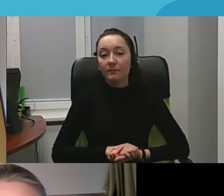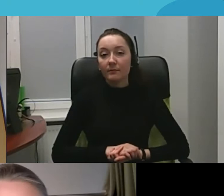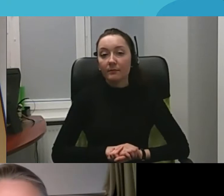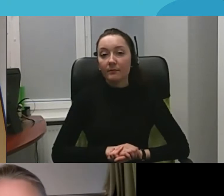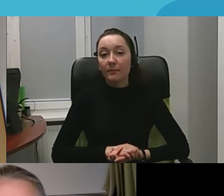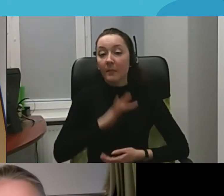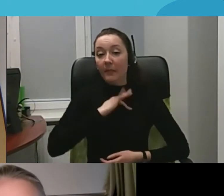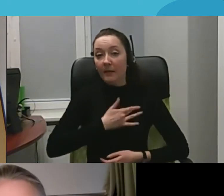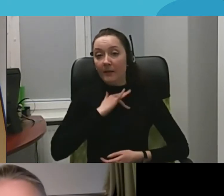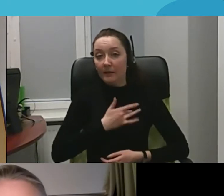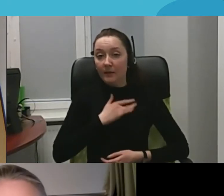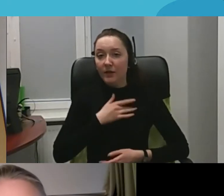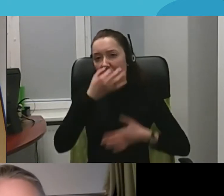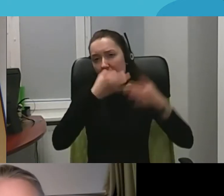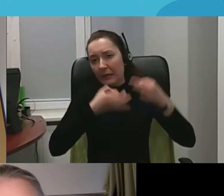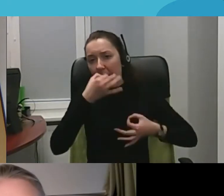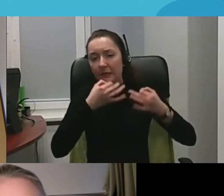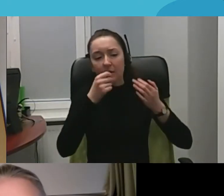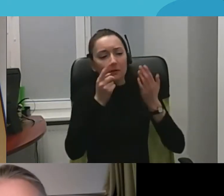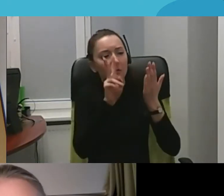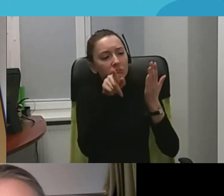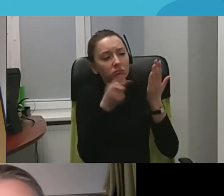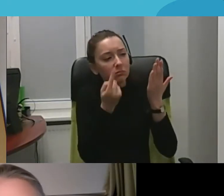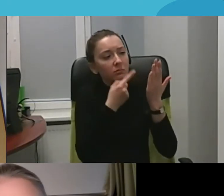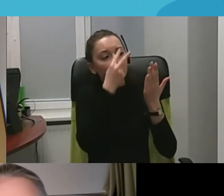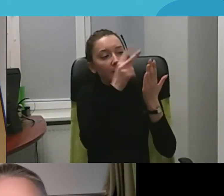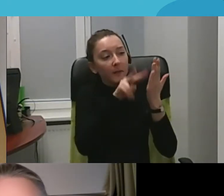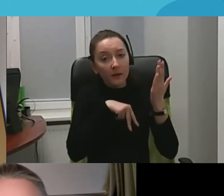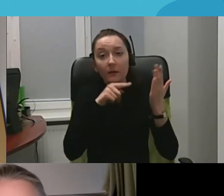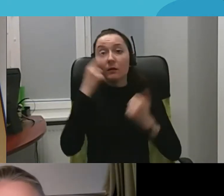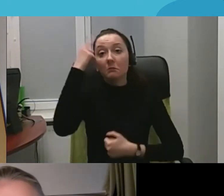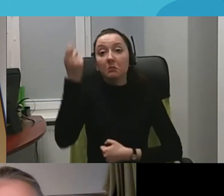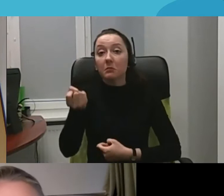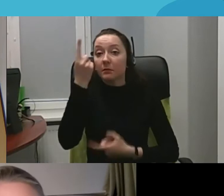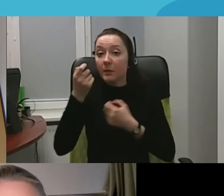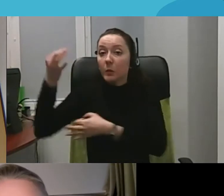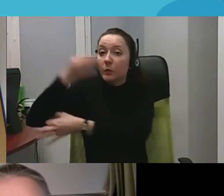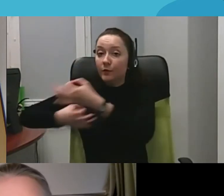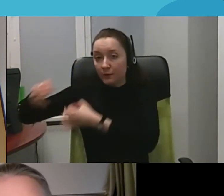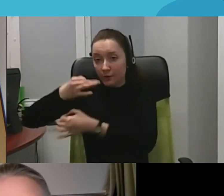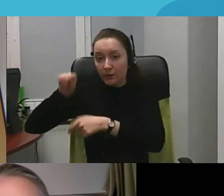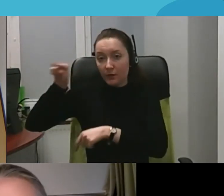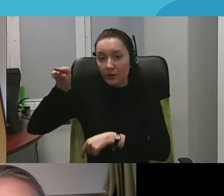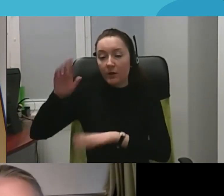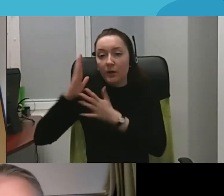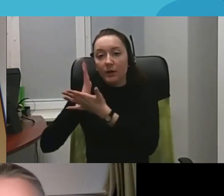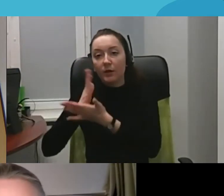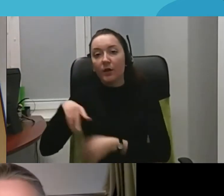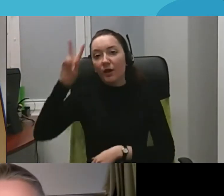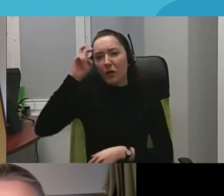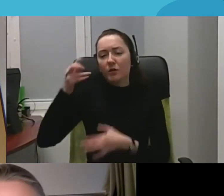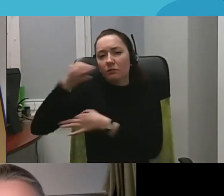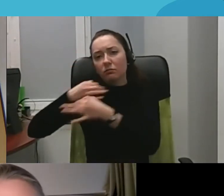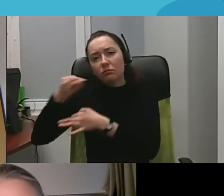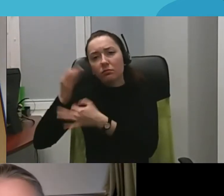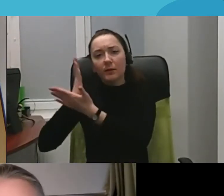The head of a prison can have to explain why was someone denied access to his lawyer or access to